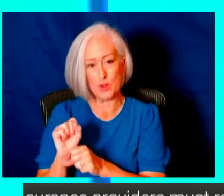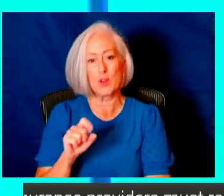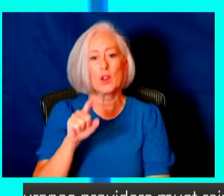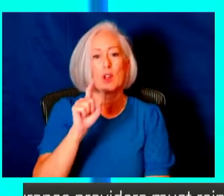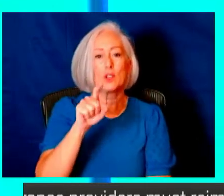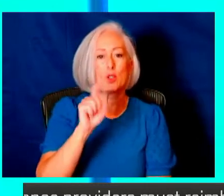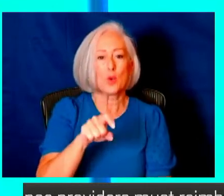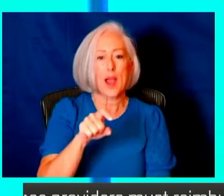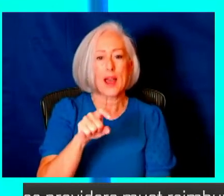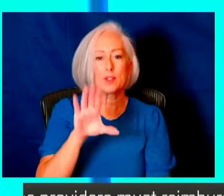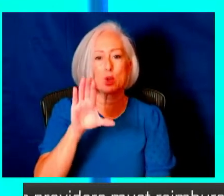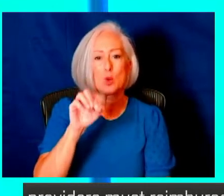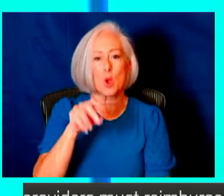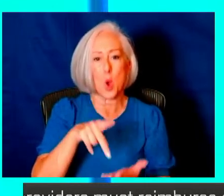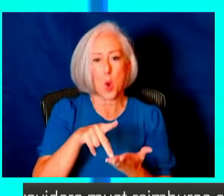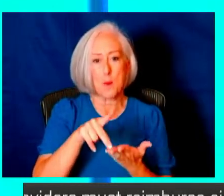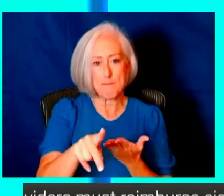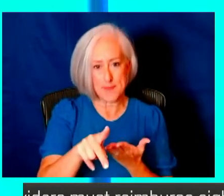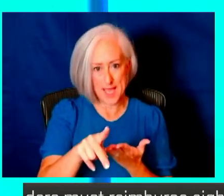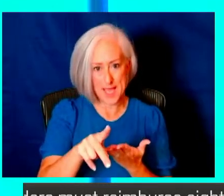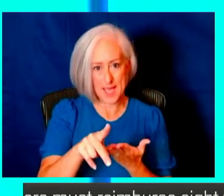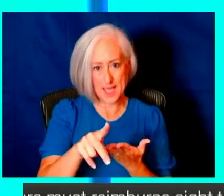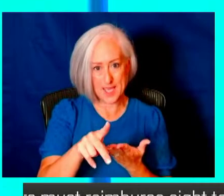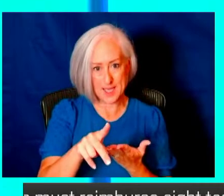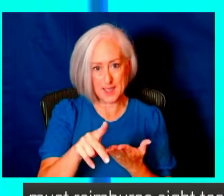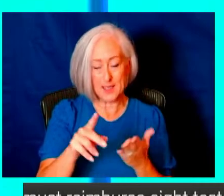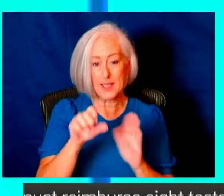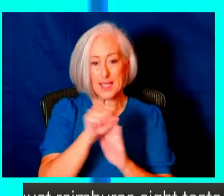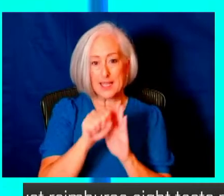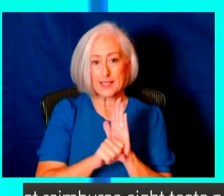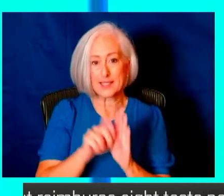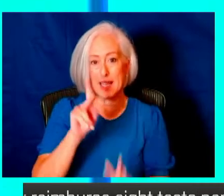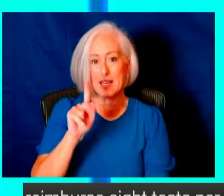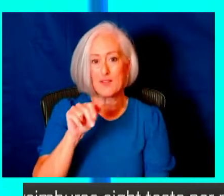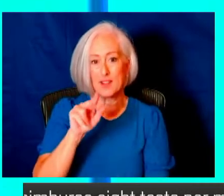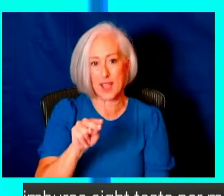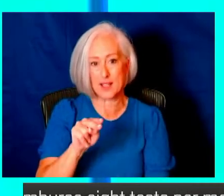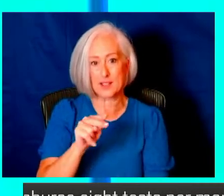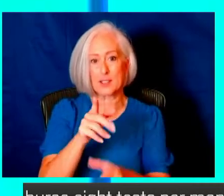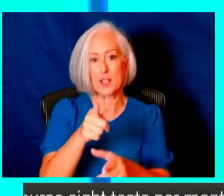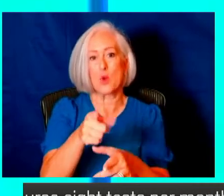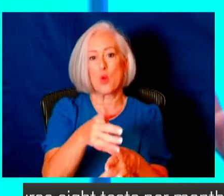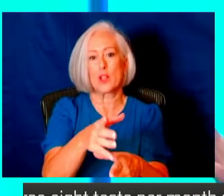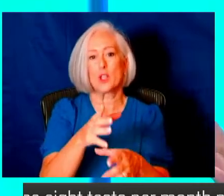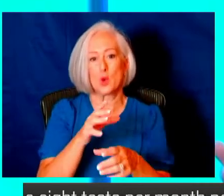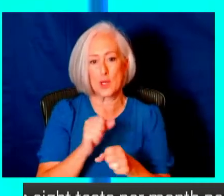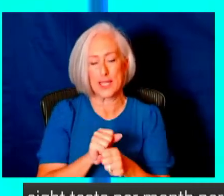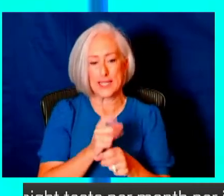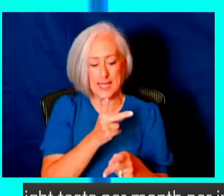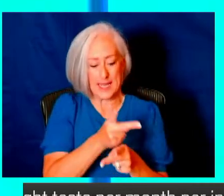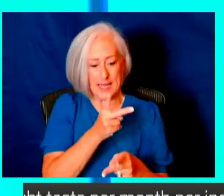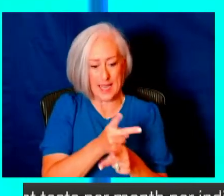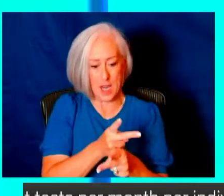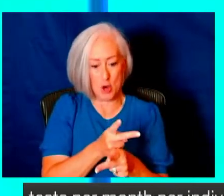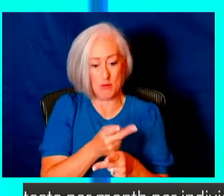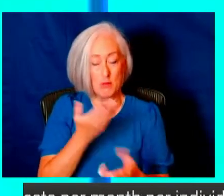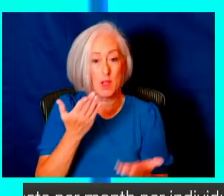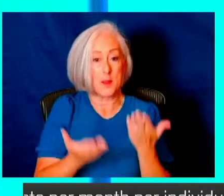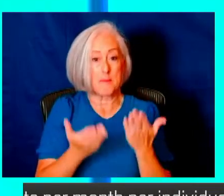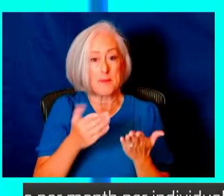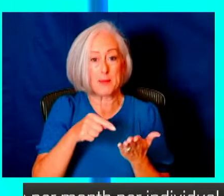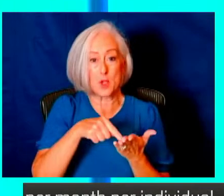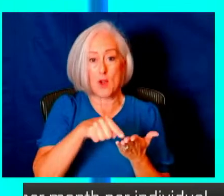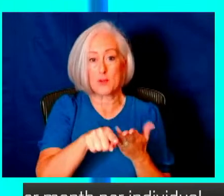copay in Kansas when you go and receive care, and that copay can range from $2 to $5. But